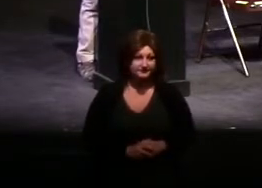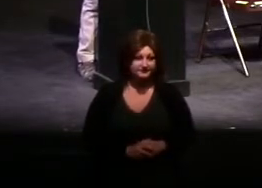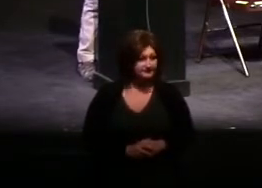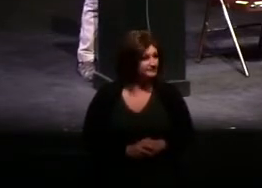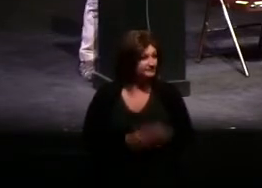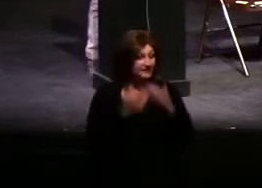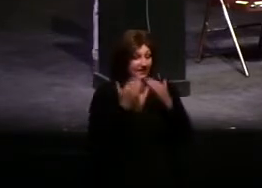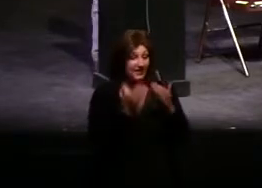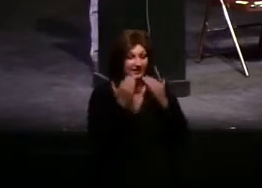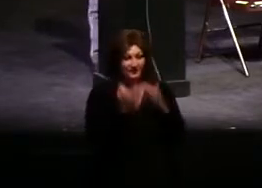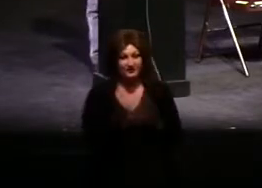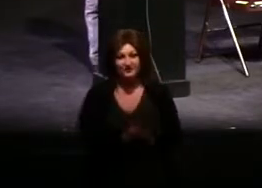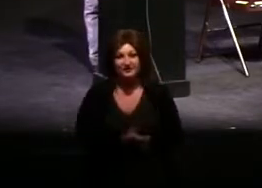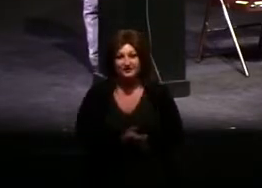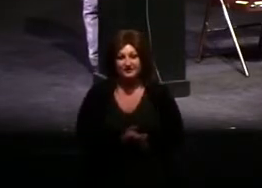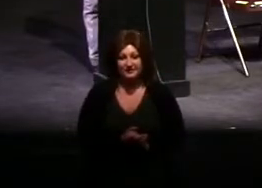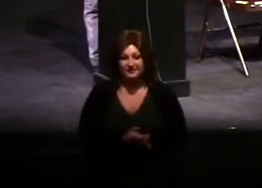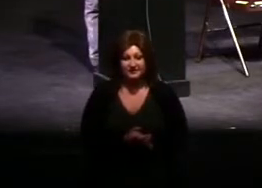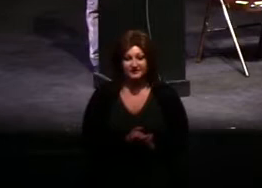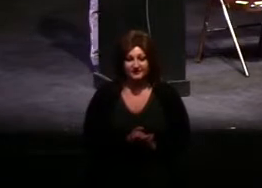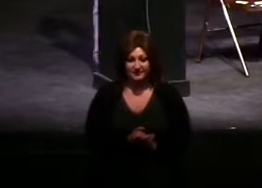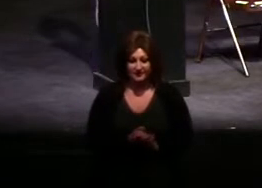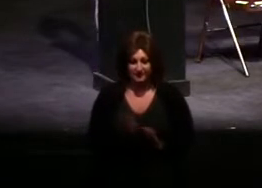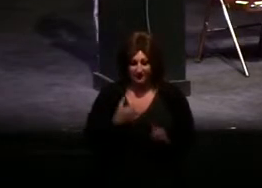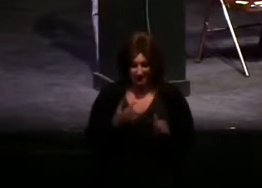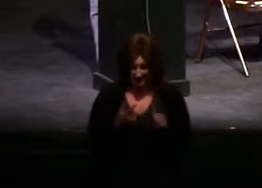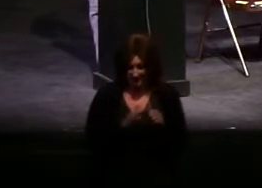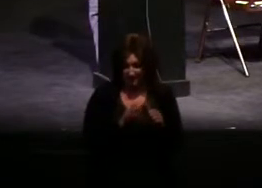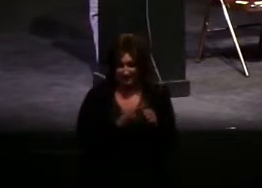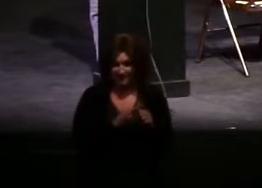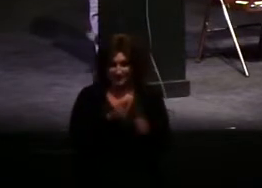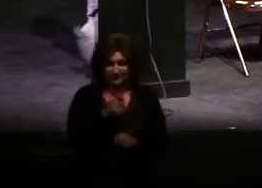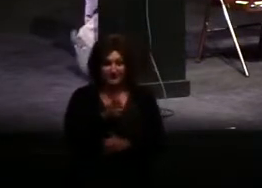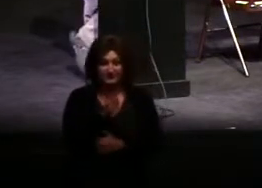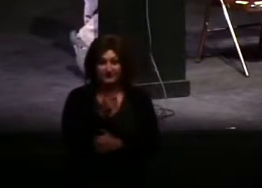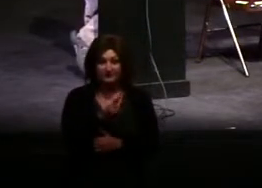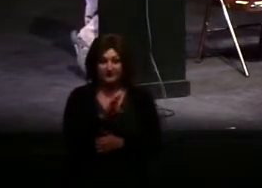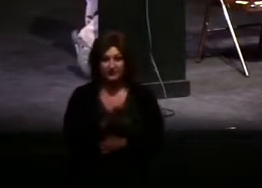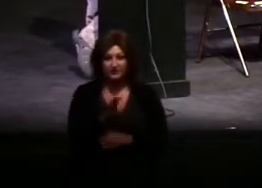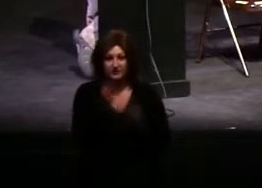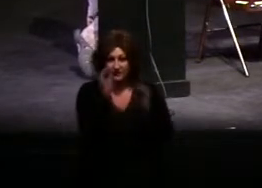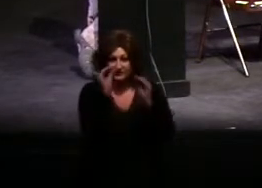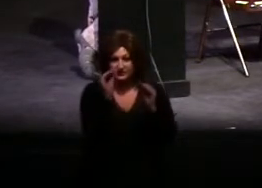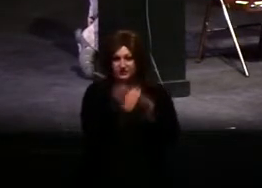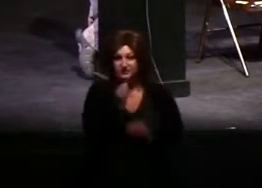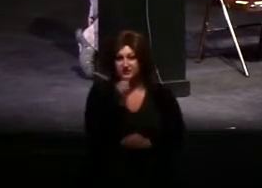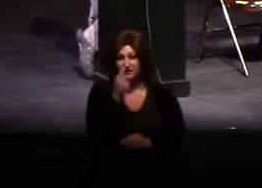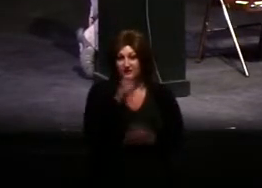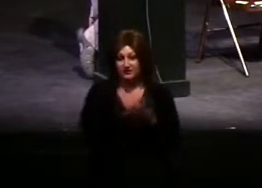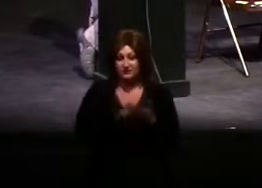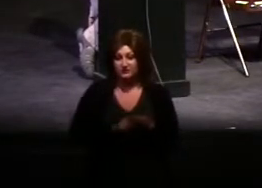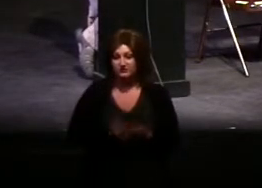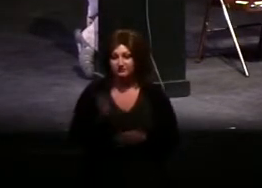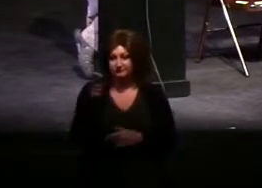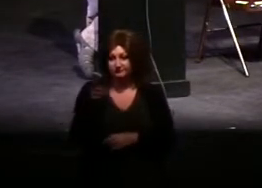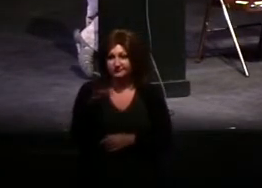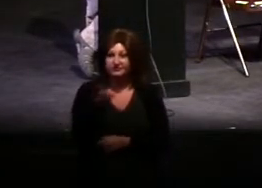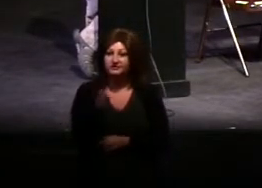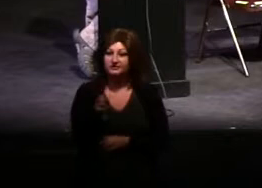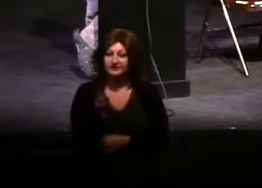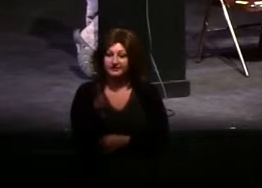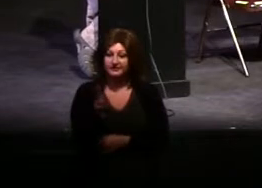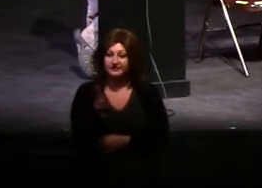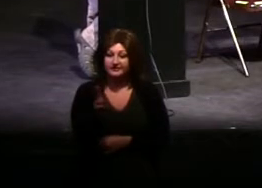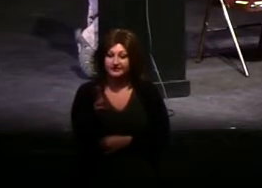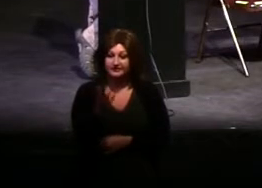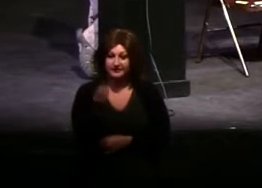Thank you, Mary. When I first met Peter CHILSON, who teaches nonfiction writing at Washington State University